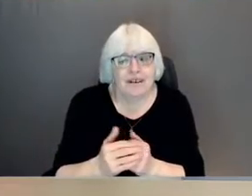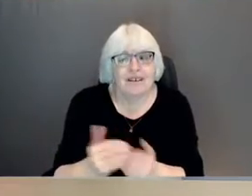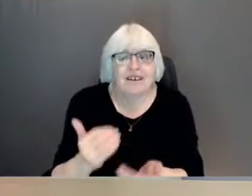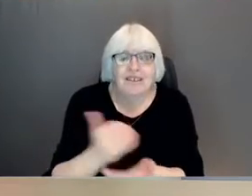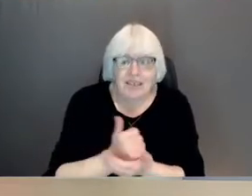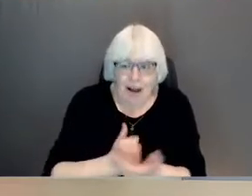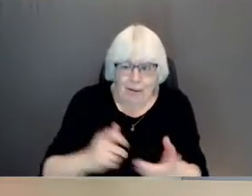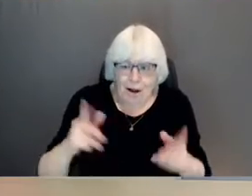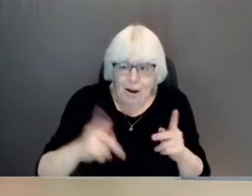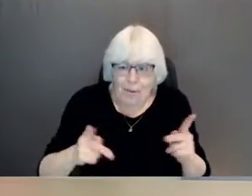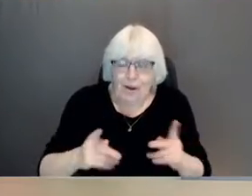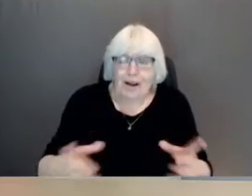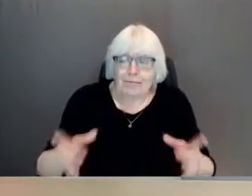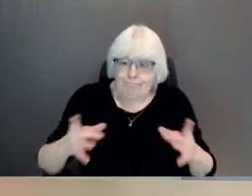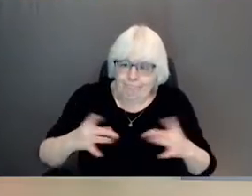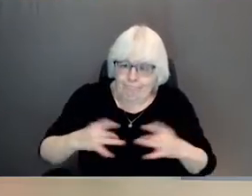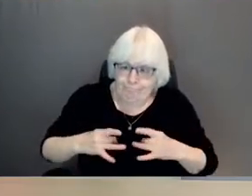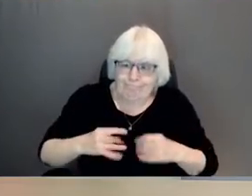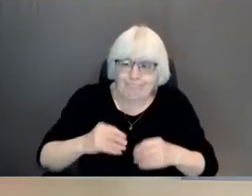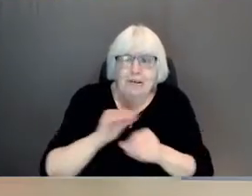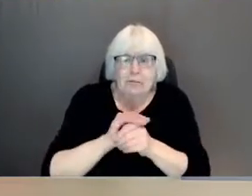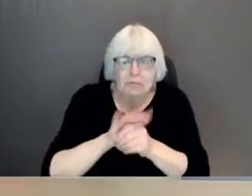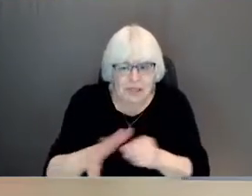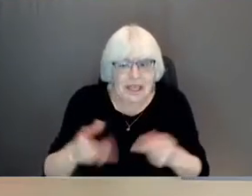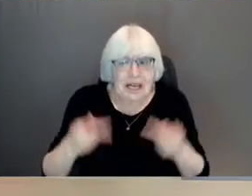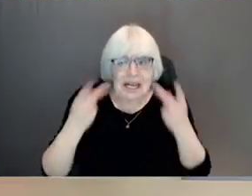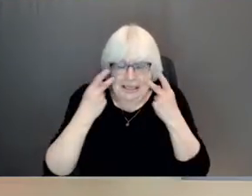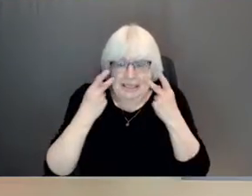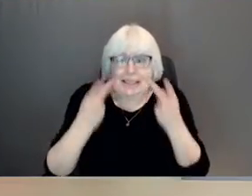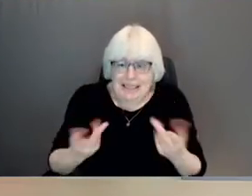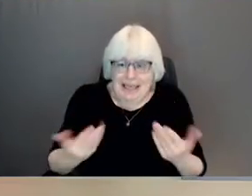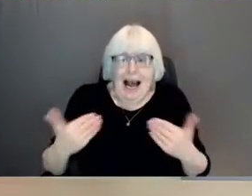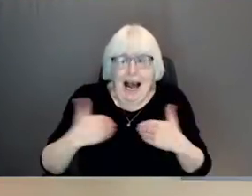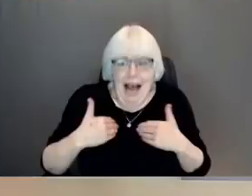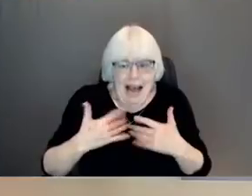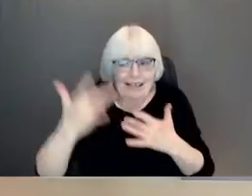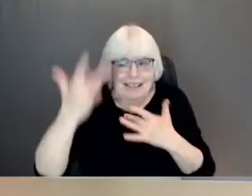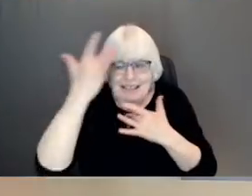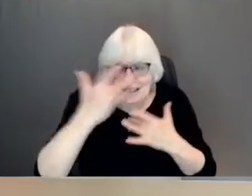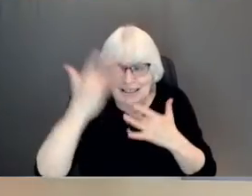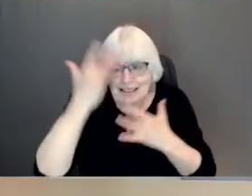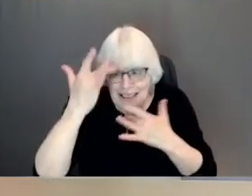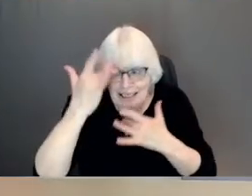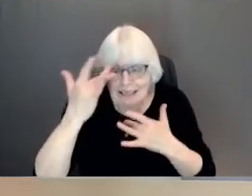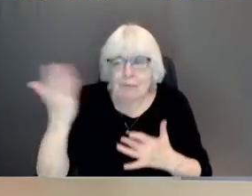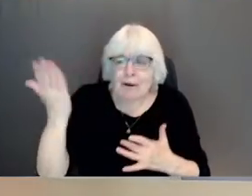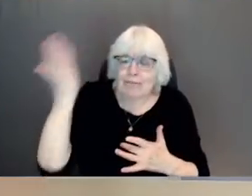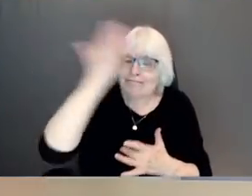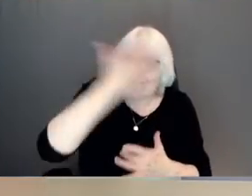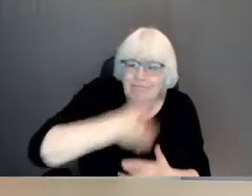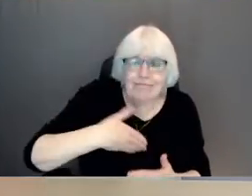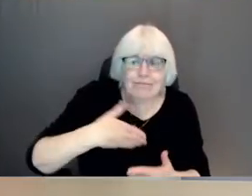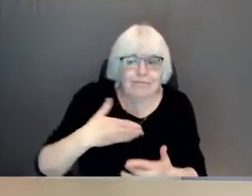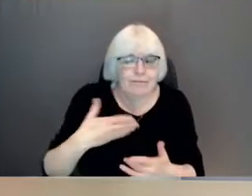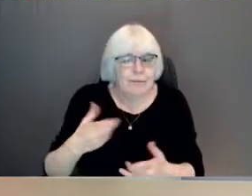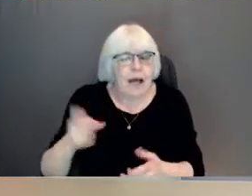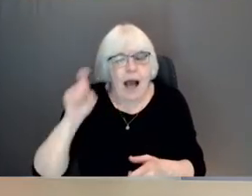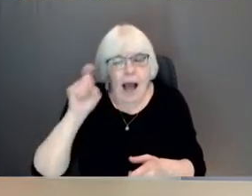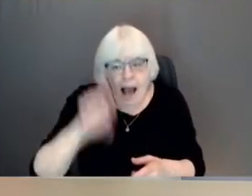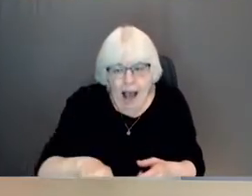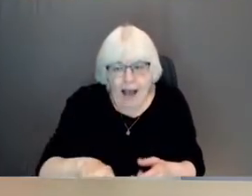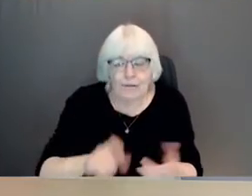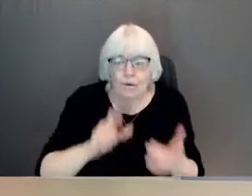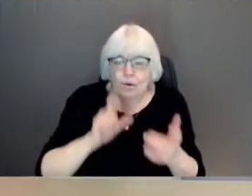does, hence the requirement for close contacts being tested before leaving self-isolation. If you have the virus and are